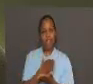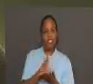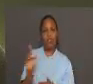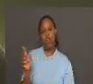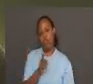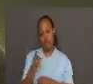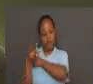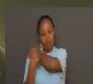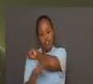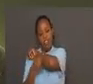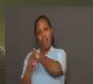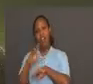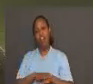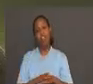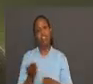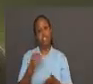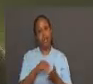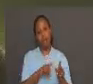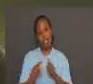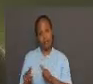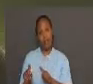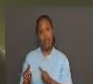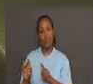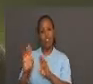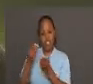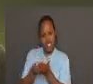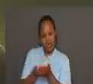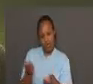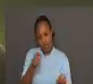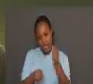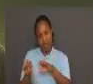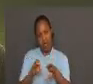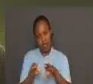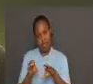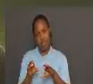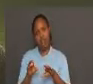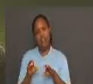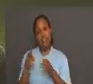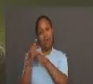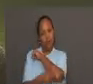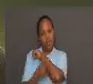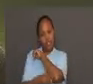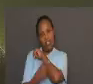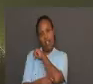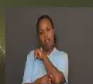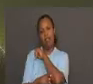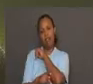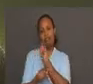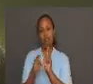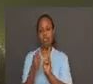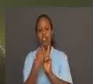active participants in politics by contributing money to political candidates